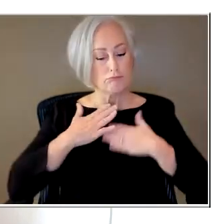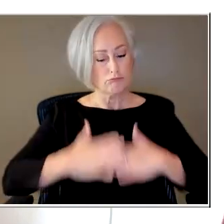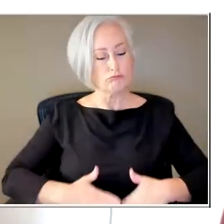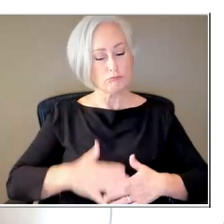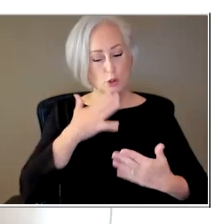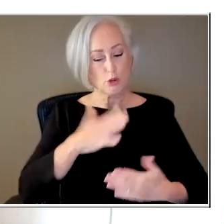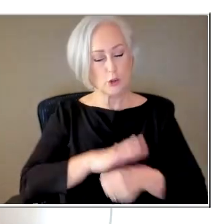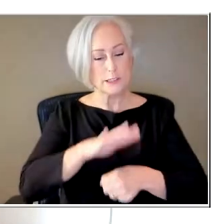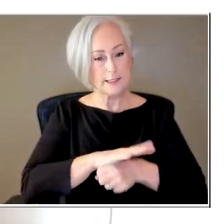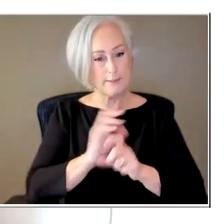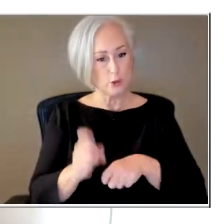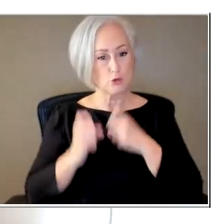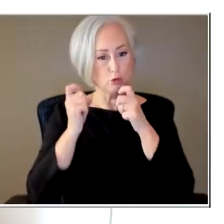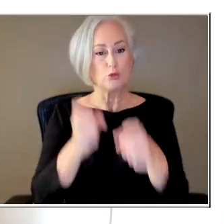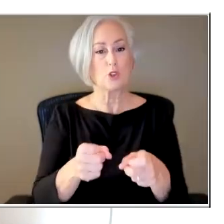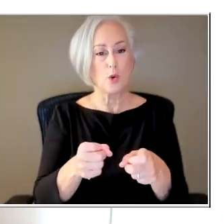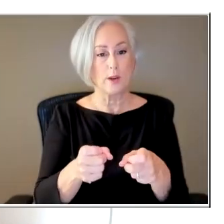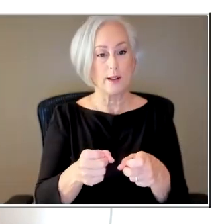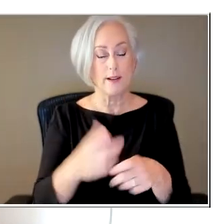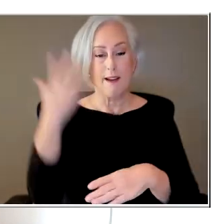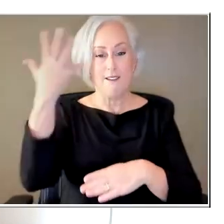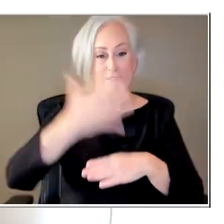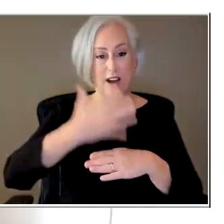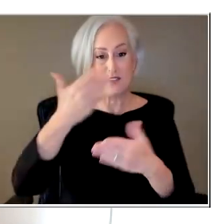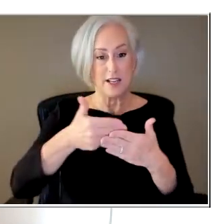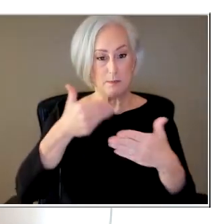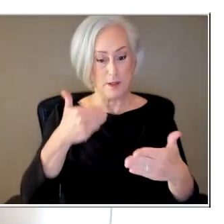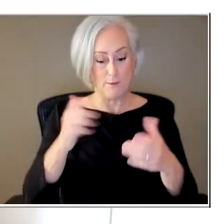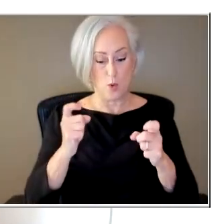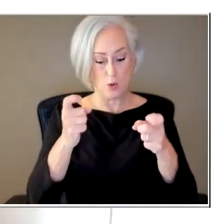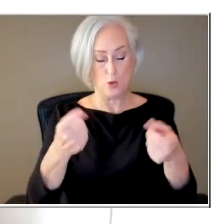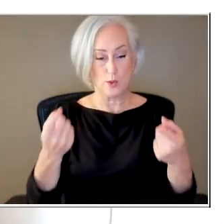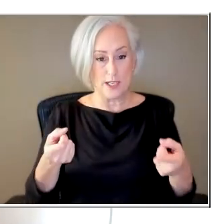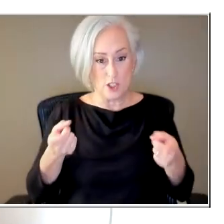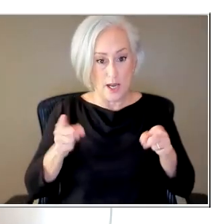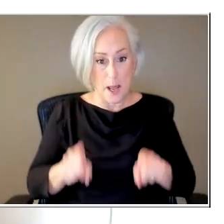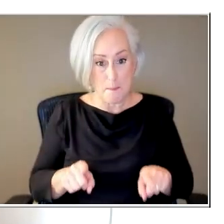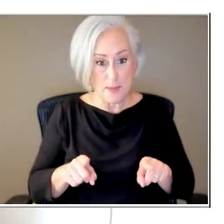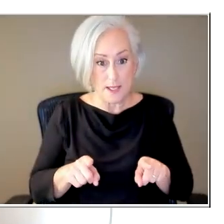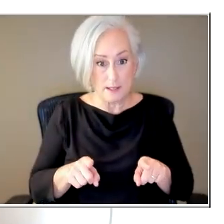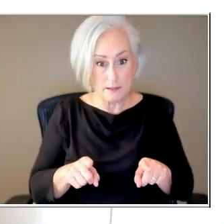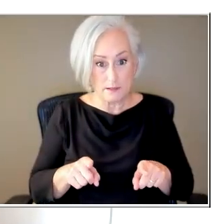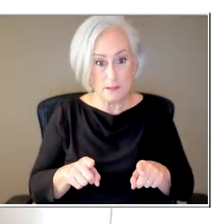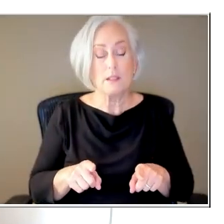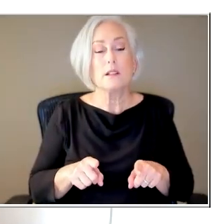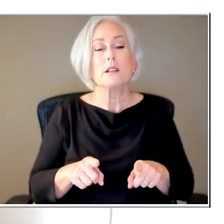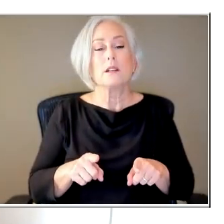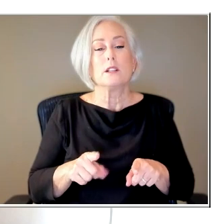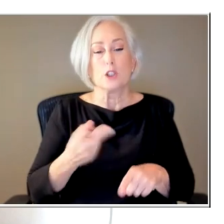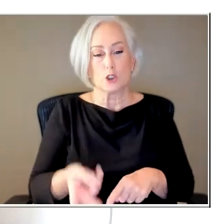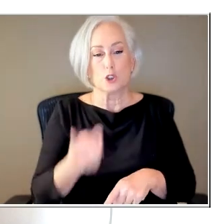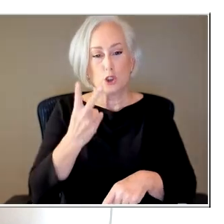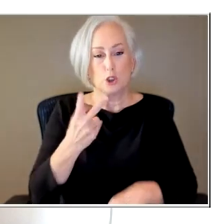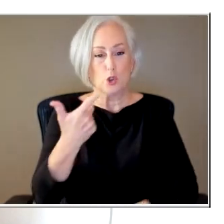donate. And 5 days before the actual donation, I got 2 injections per day to increase the